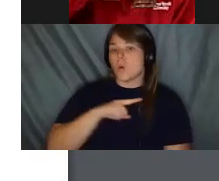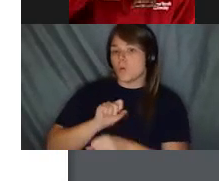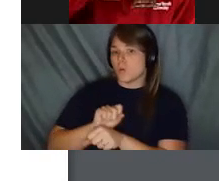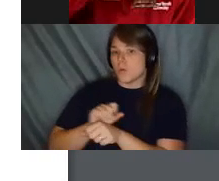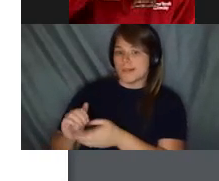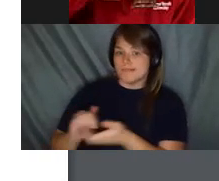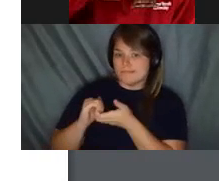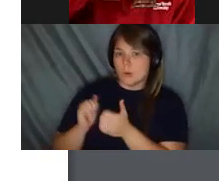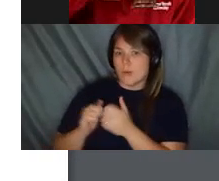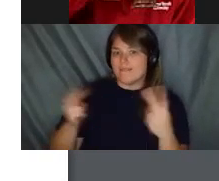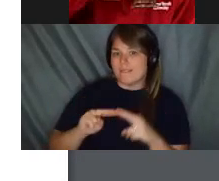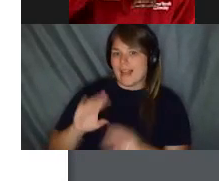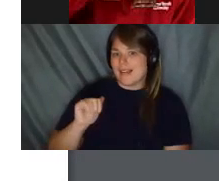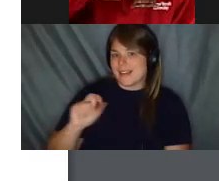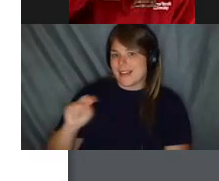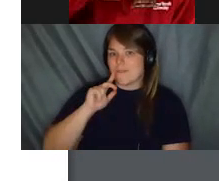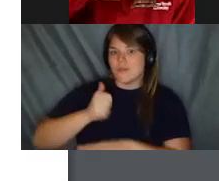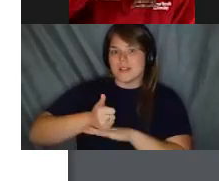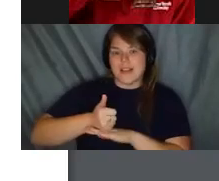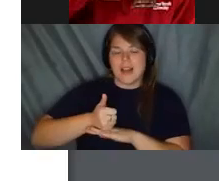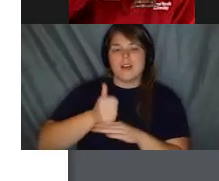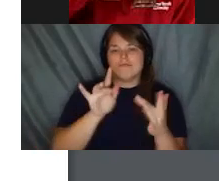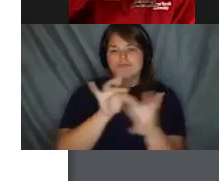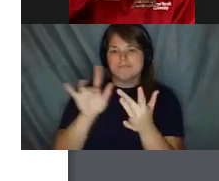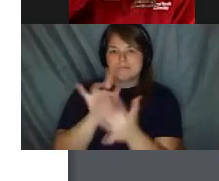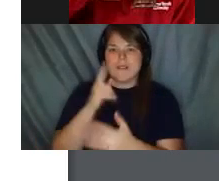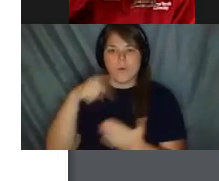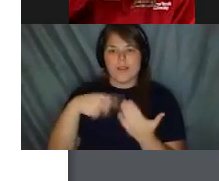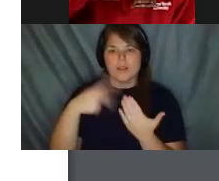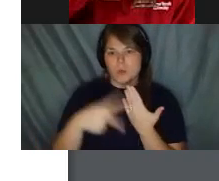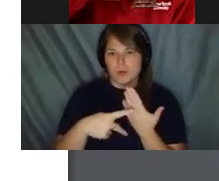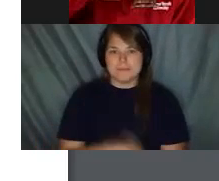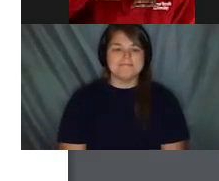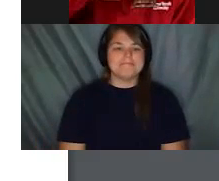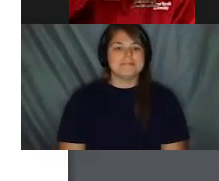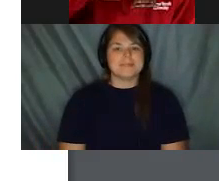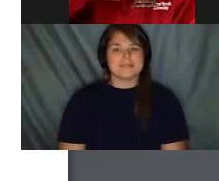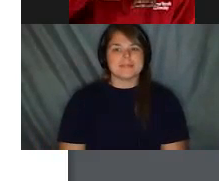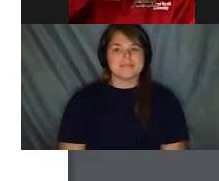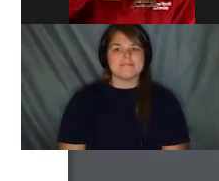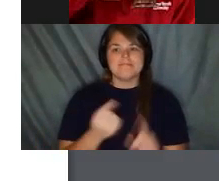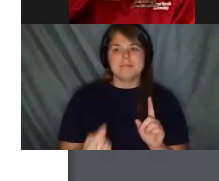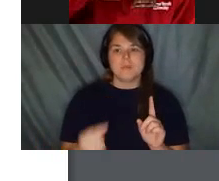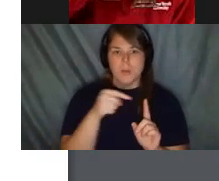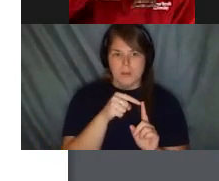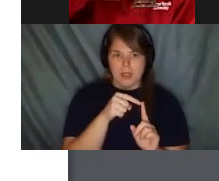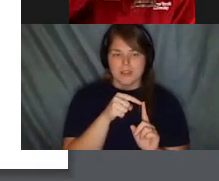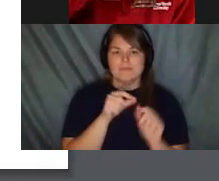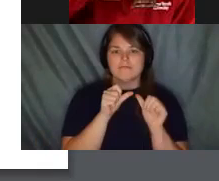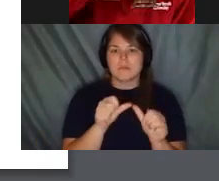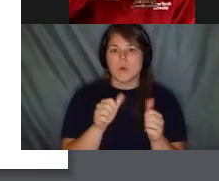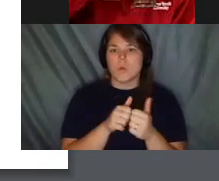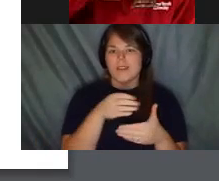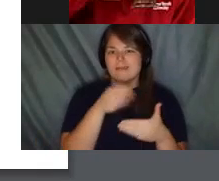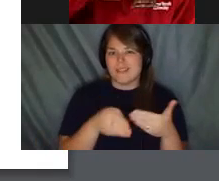local informational outreach event for this program. And let's go back and move on to the completed